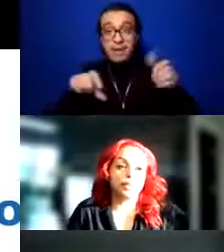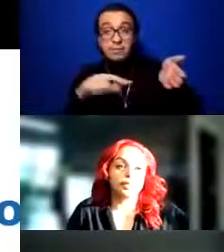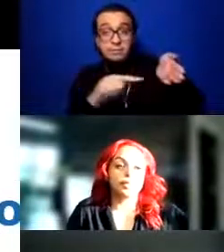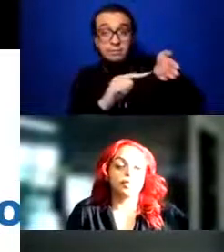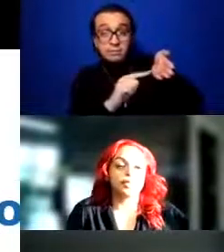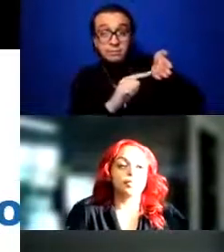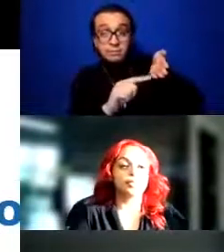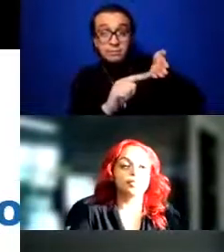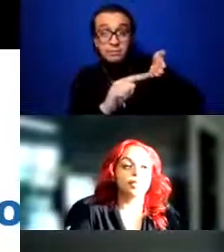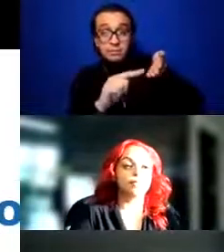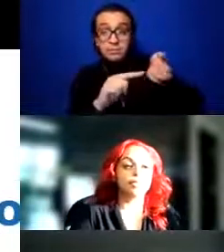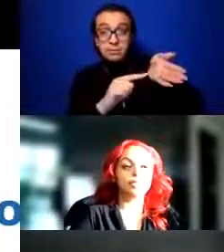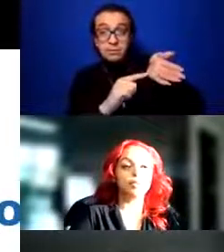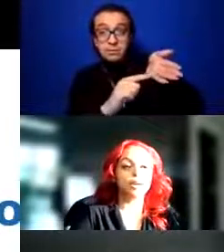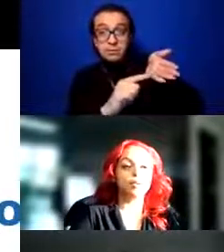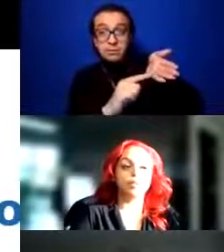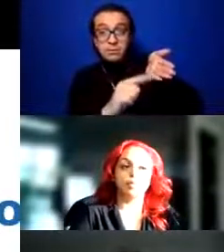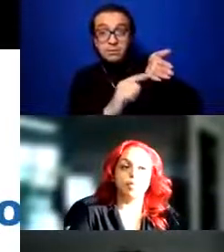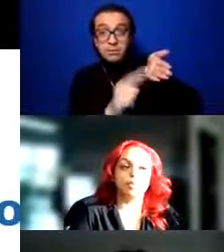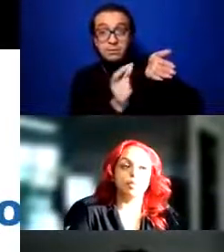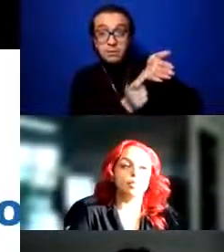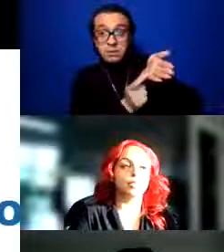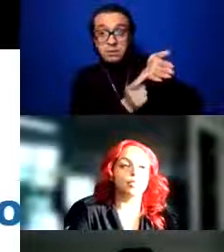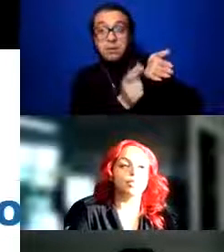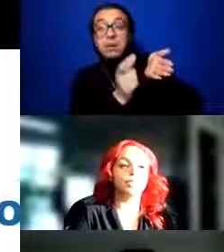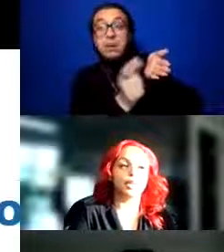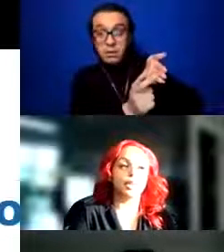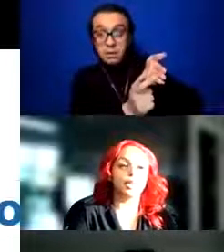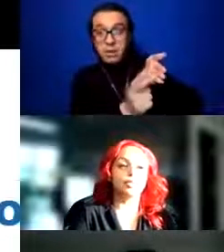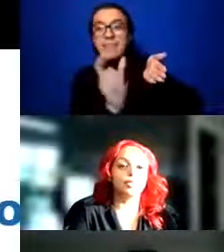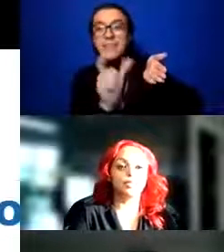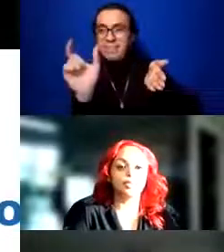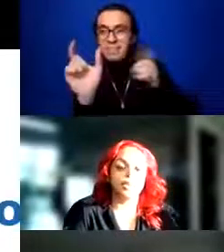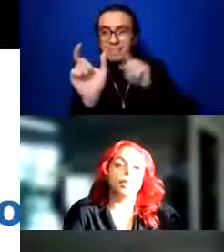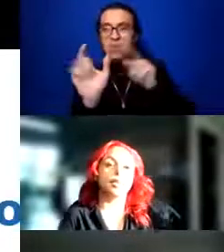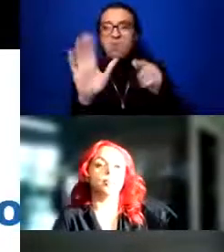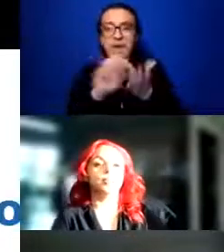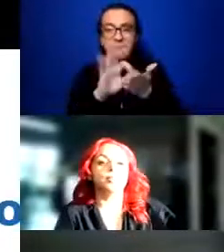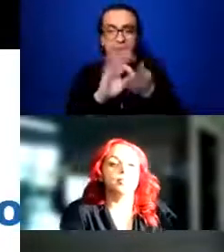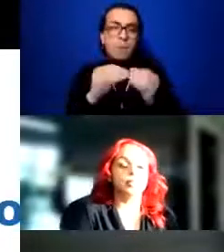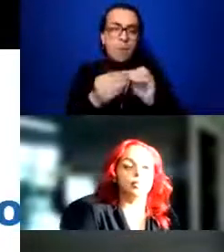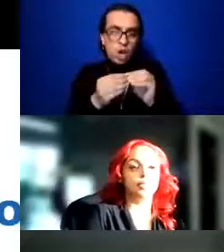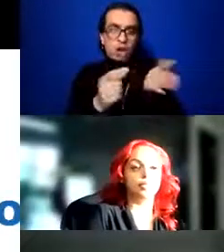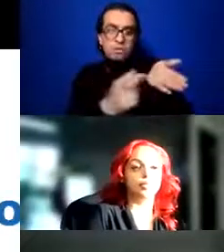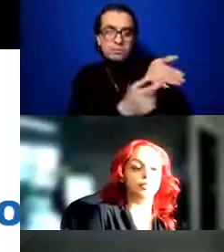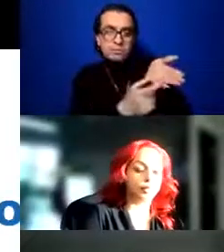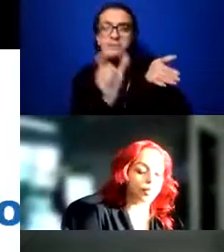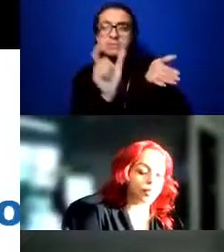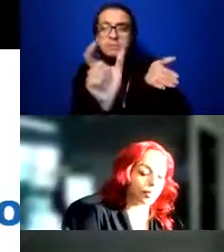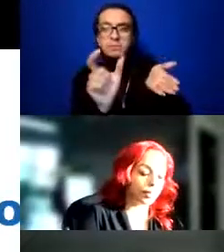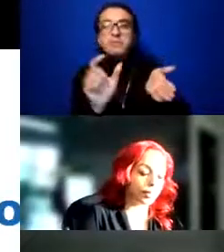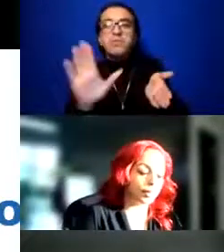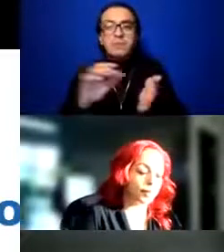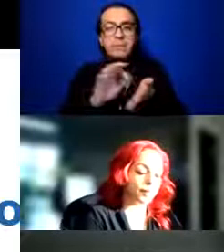if it is a savings account, savings, if it is a checking account, and so